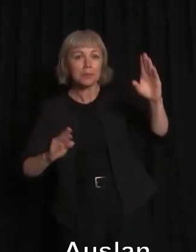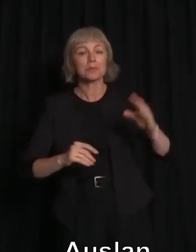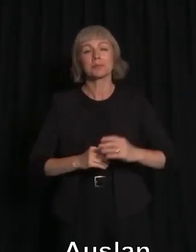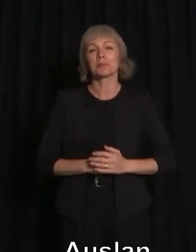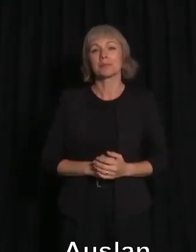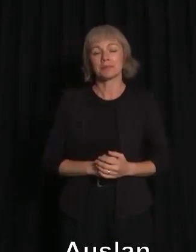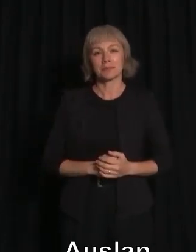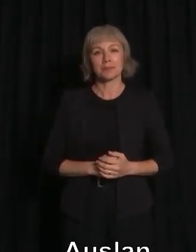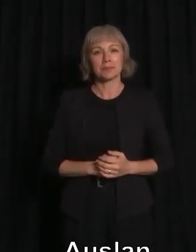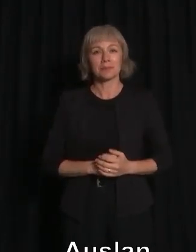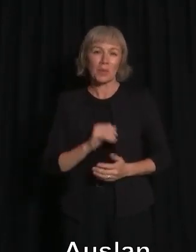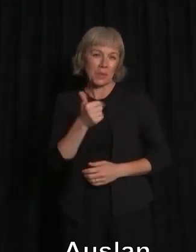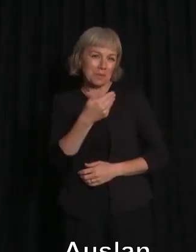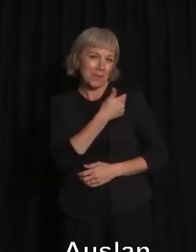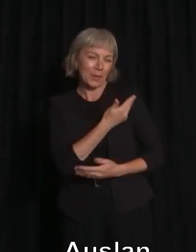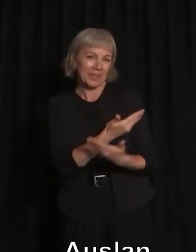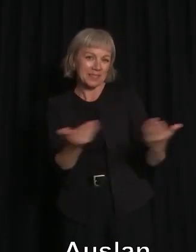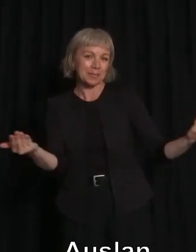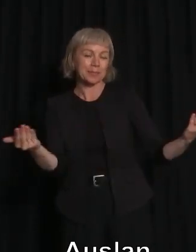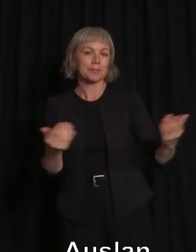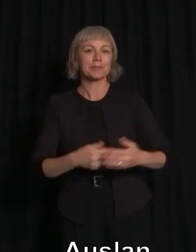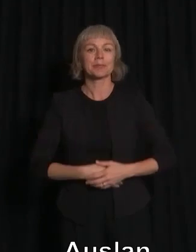bonjour, good morning.